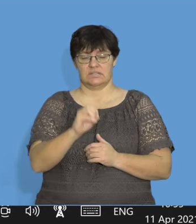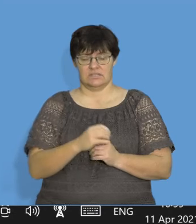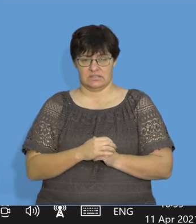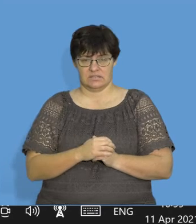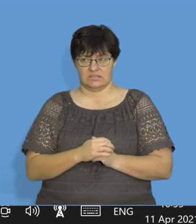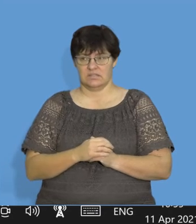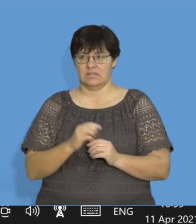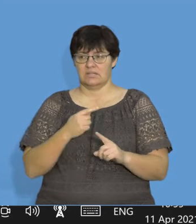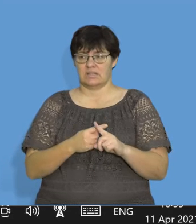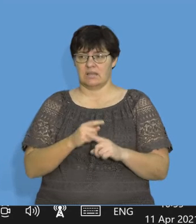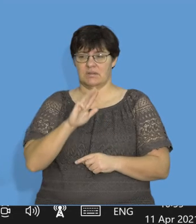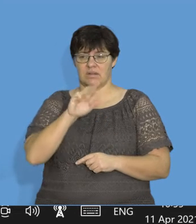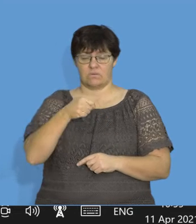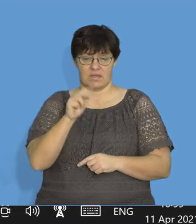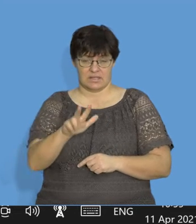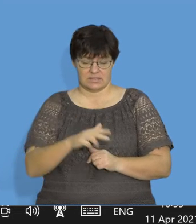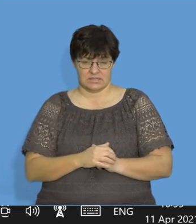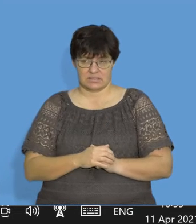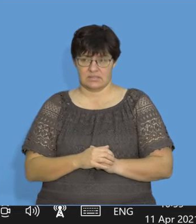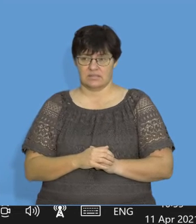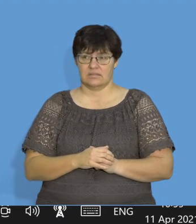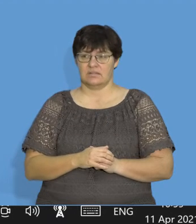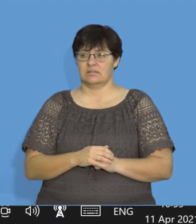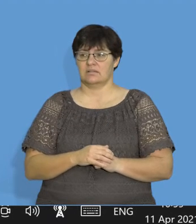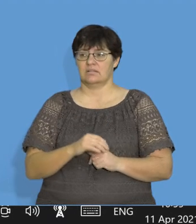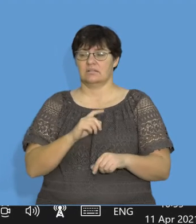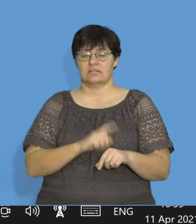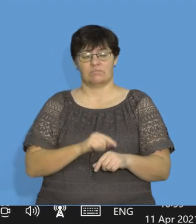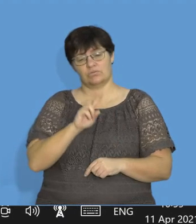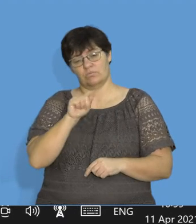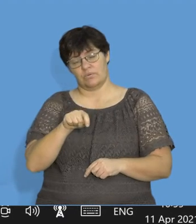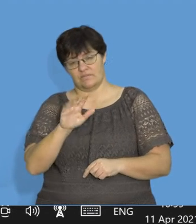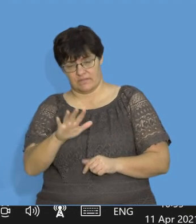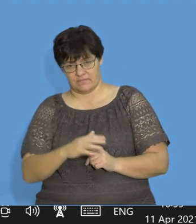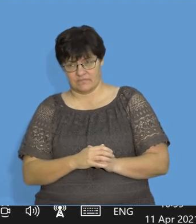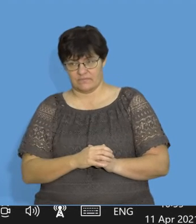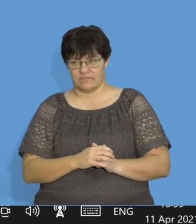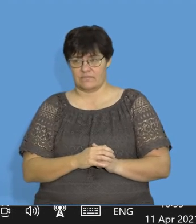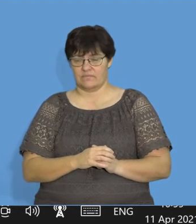250 times 9.8 times 2.5,